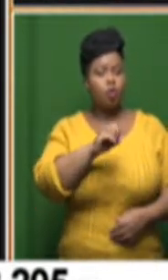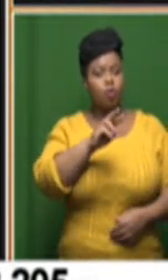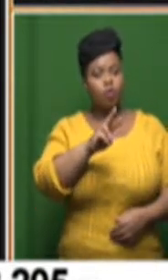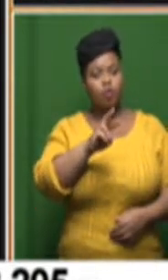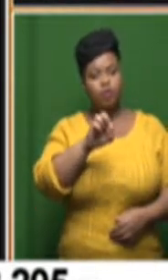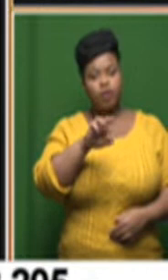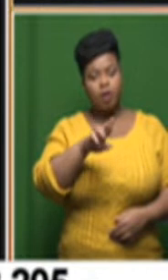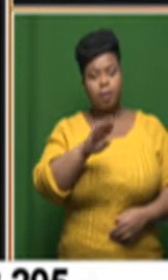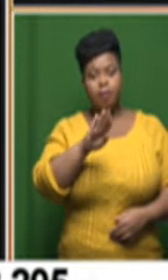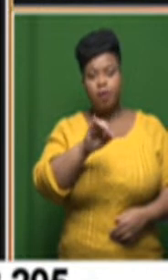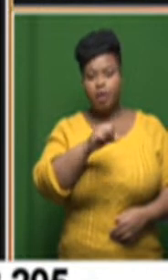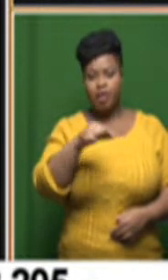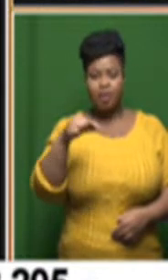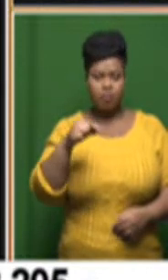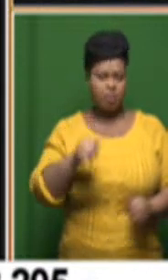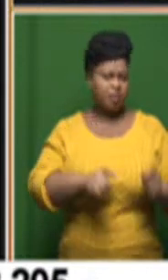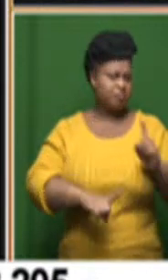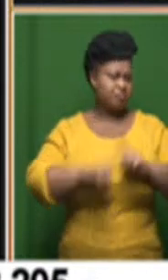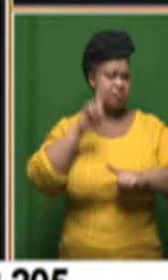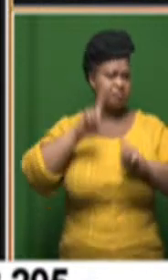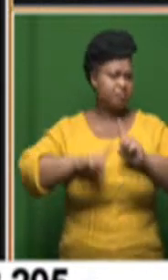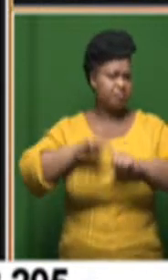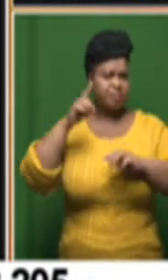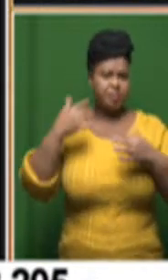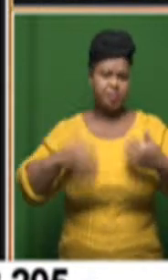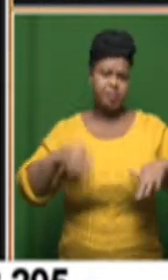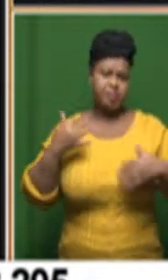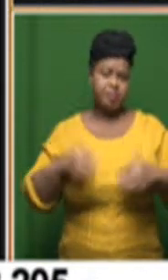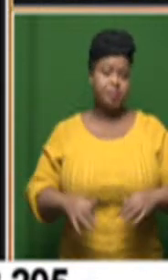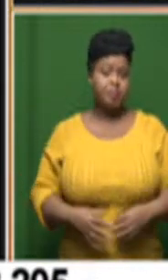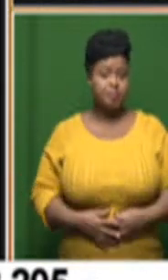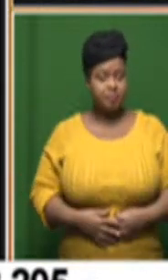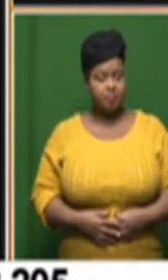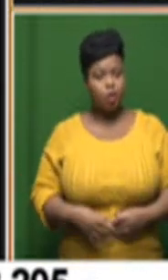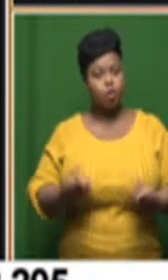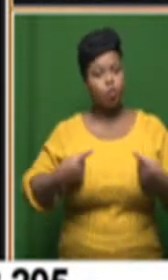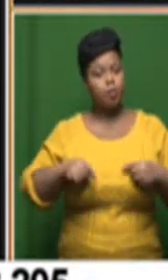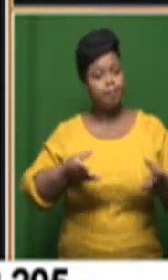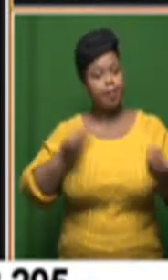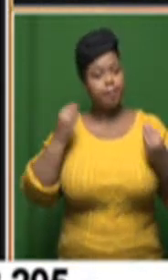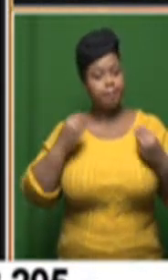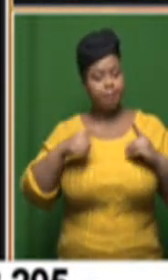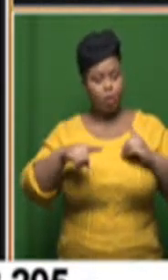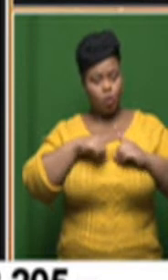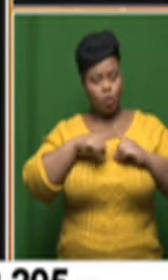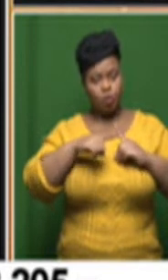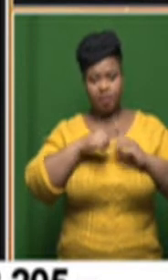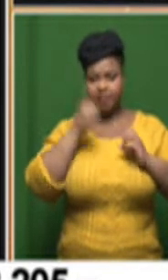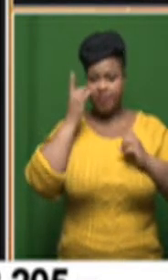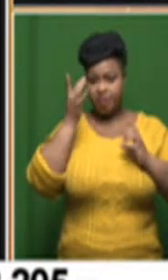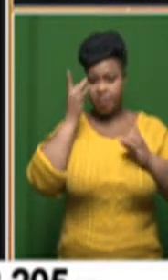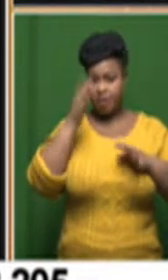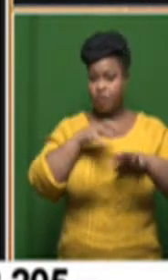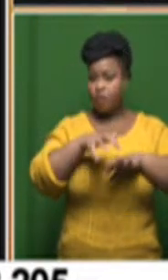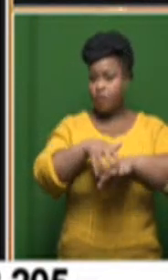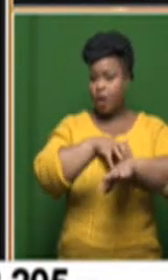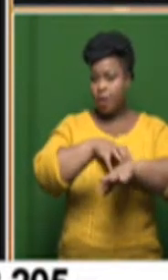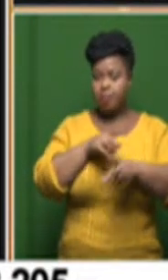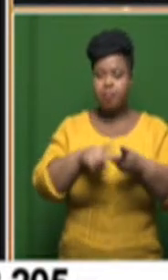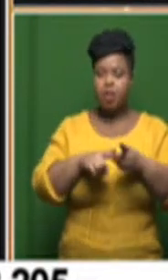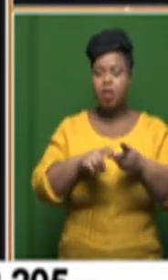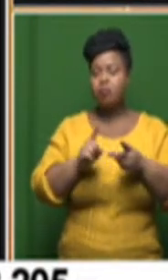has been a huge success. And we received quite positive feedback from our farms and